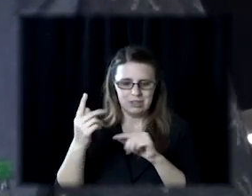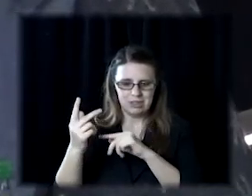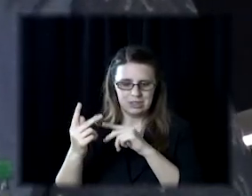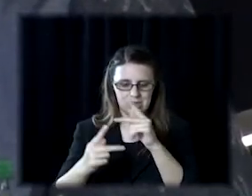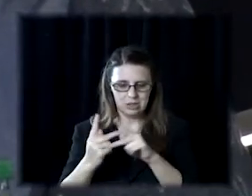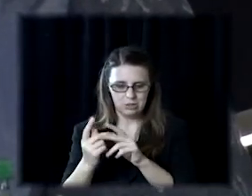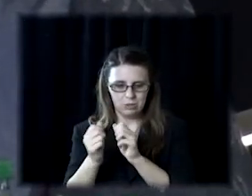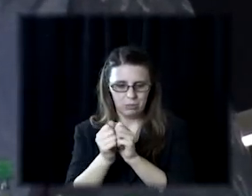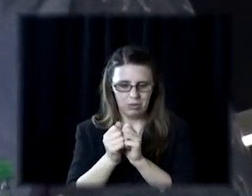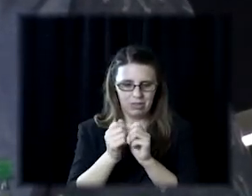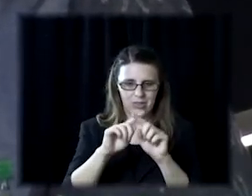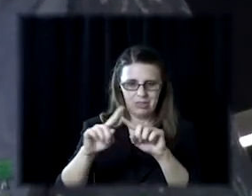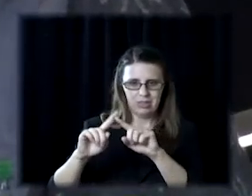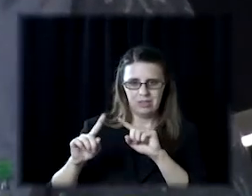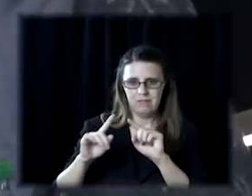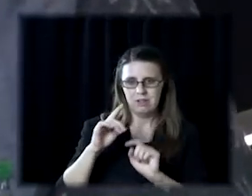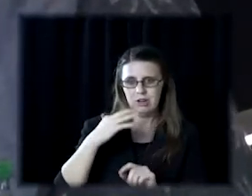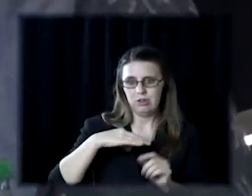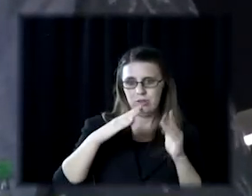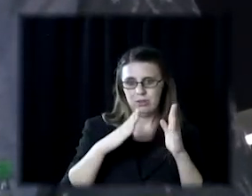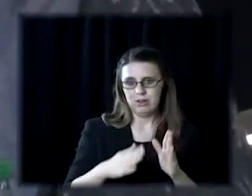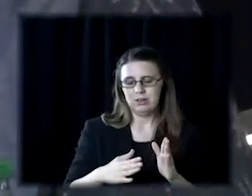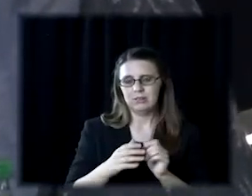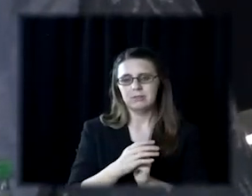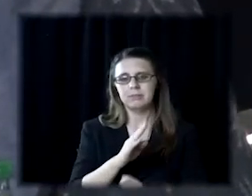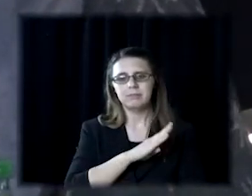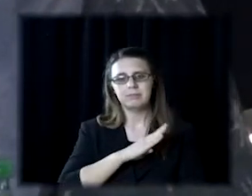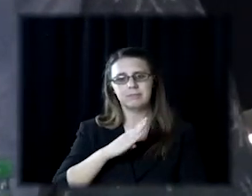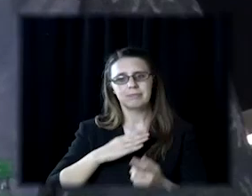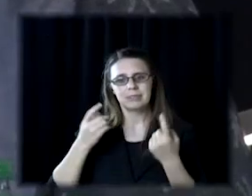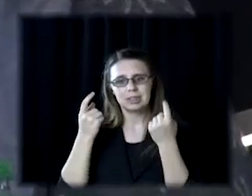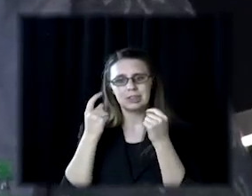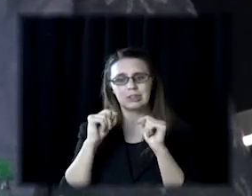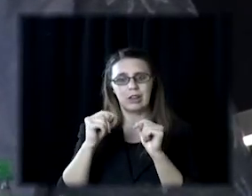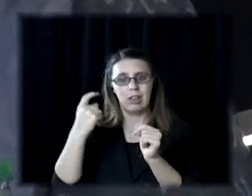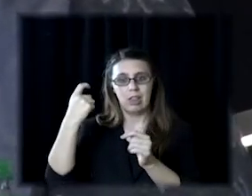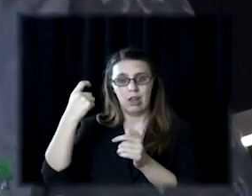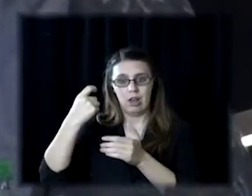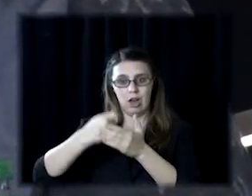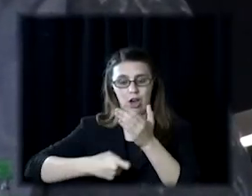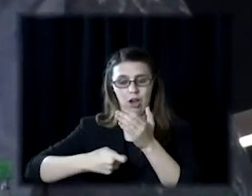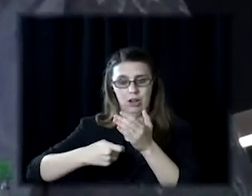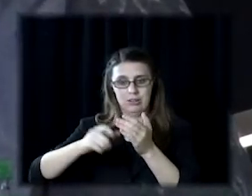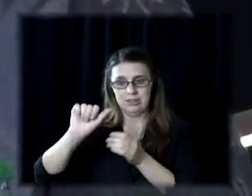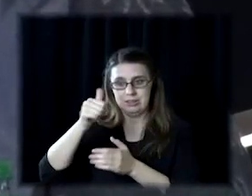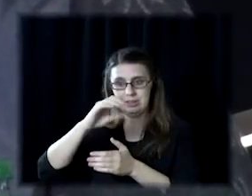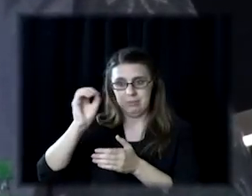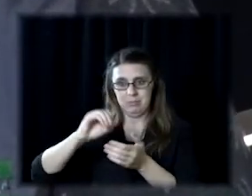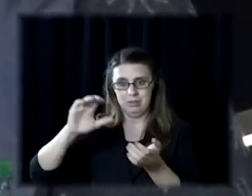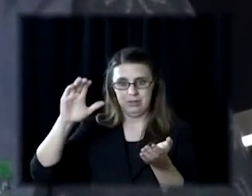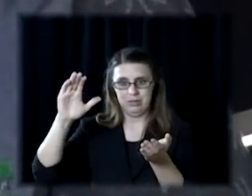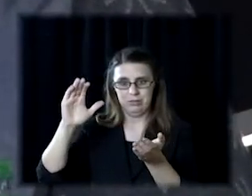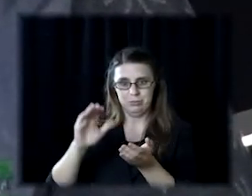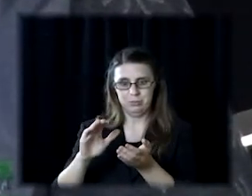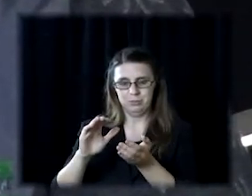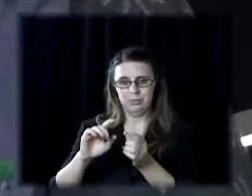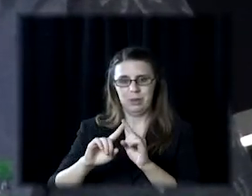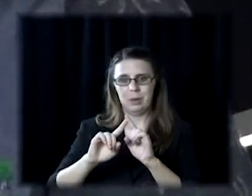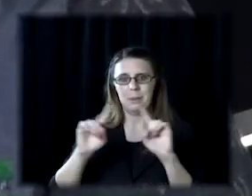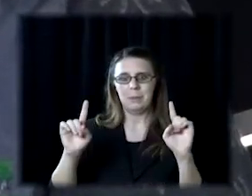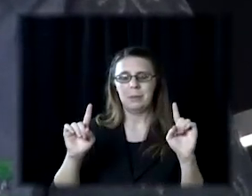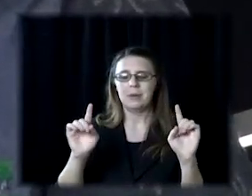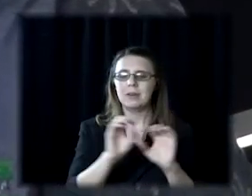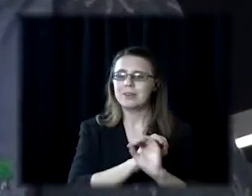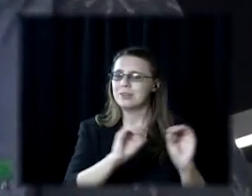took an approach to reduce the cost of pensions on average 10%, but no one with a